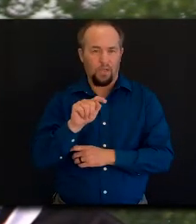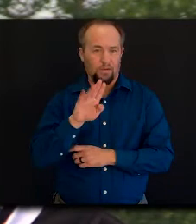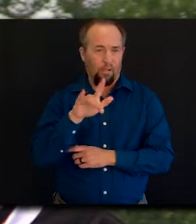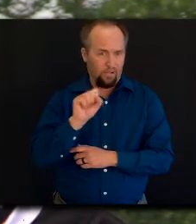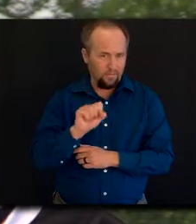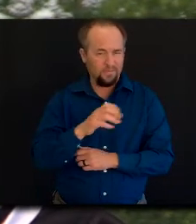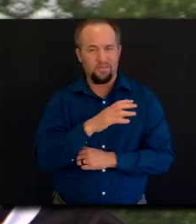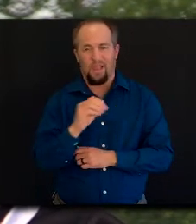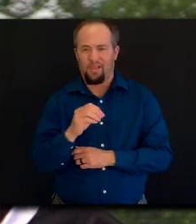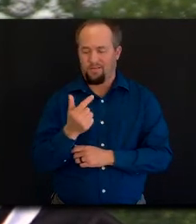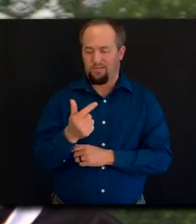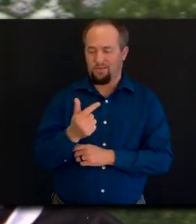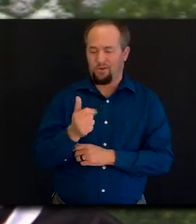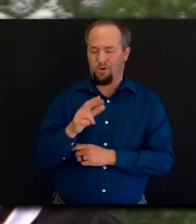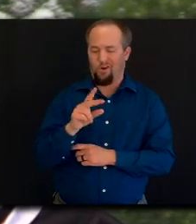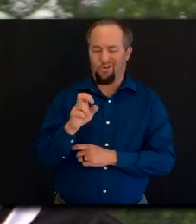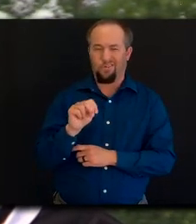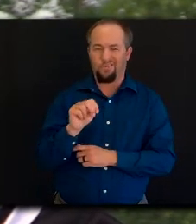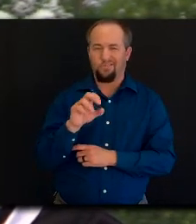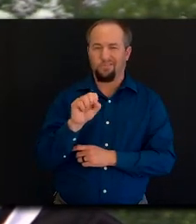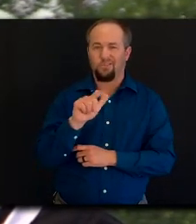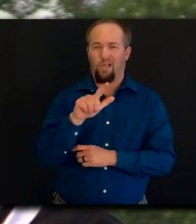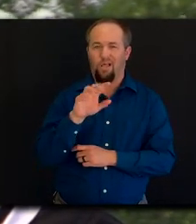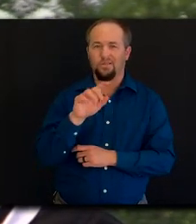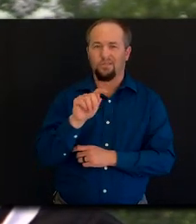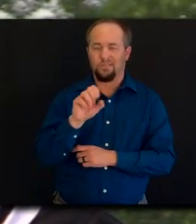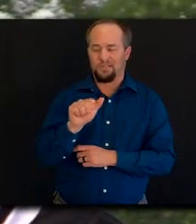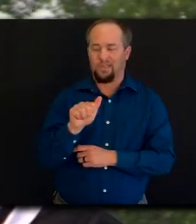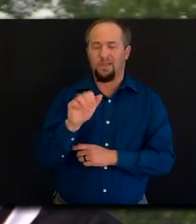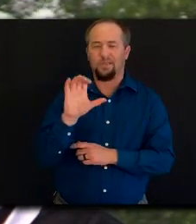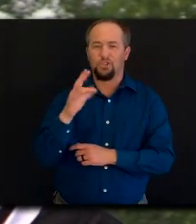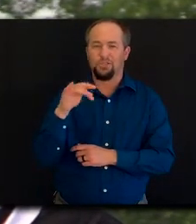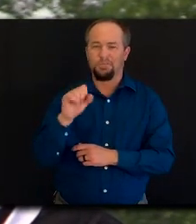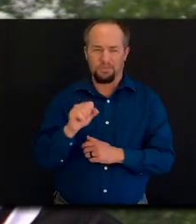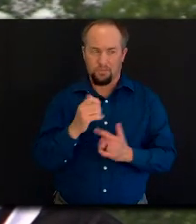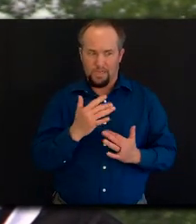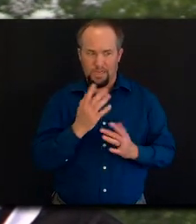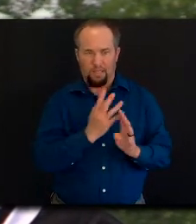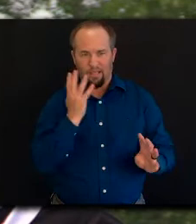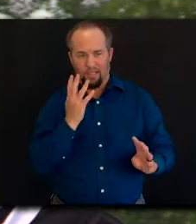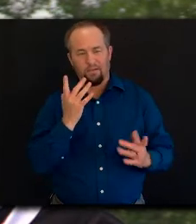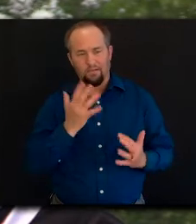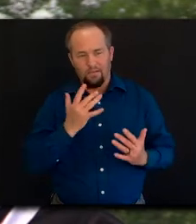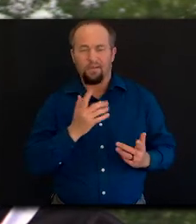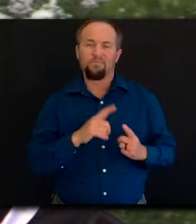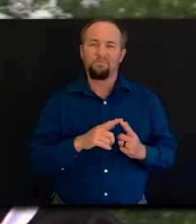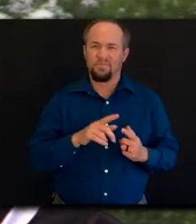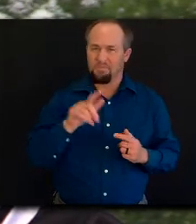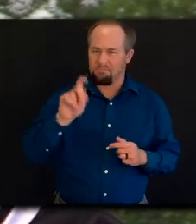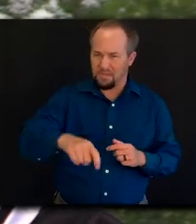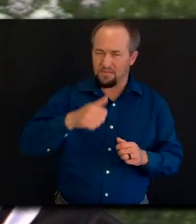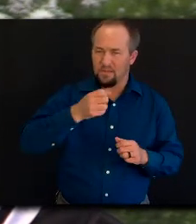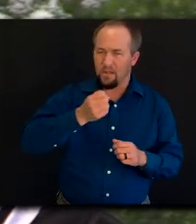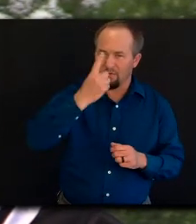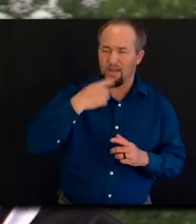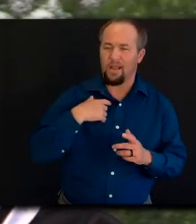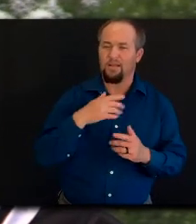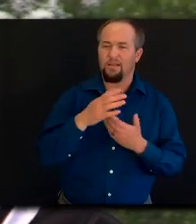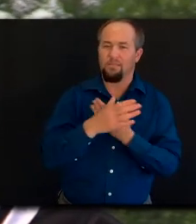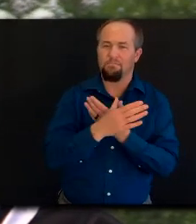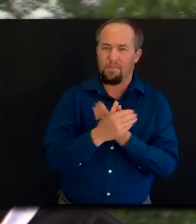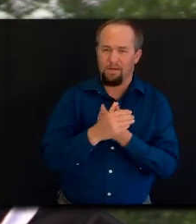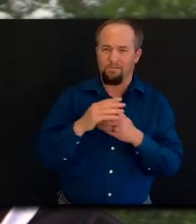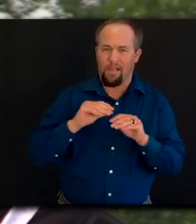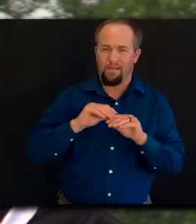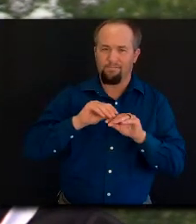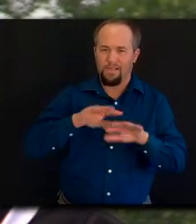we must remember to embrace the butterfly effect. We must be mindful of our actions, but most